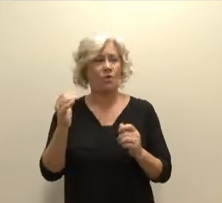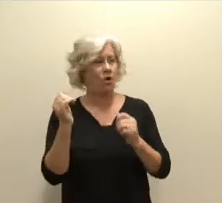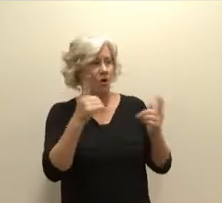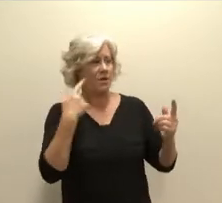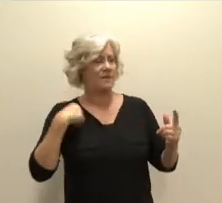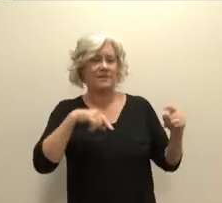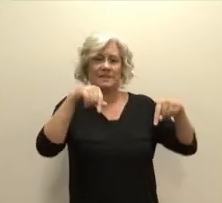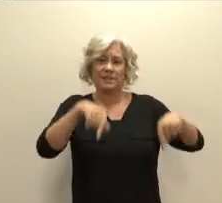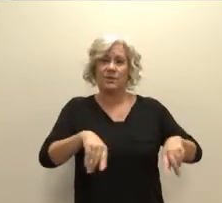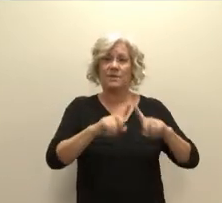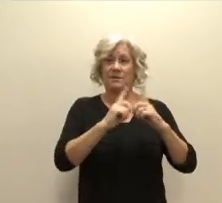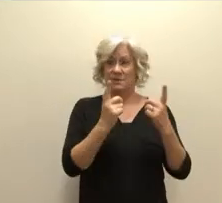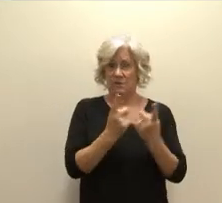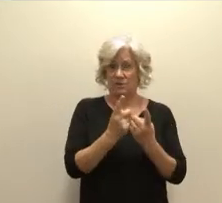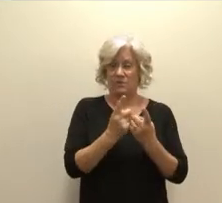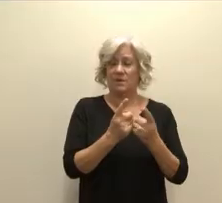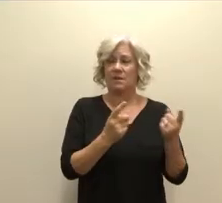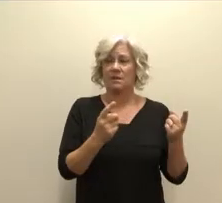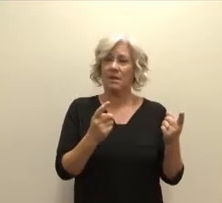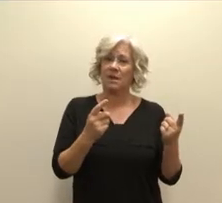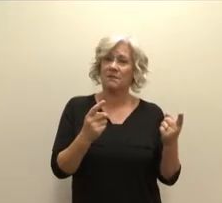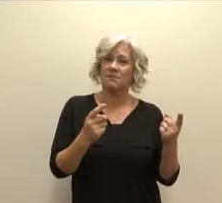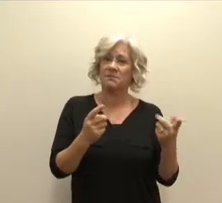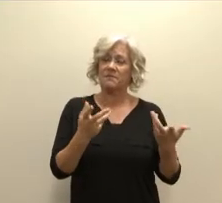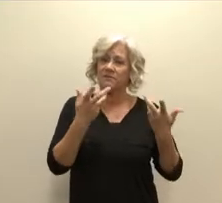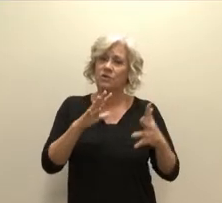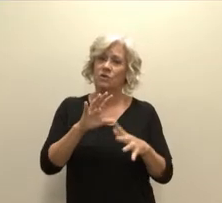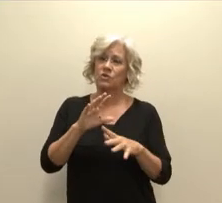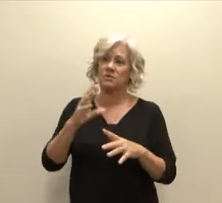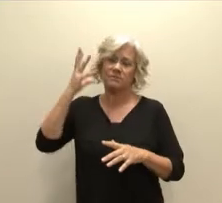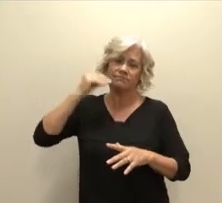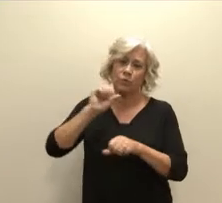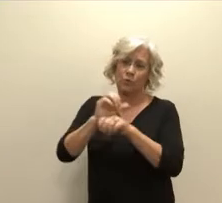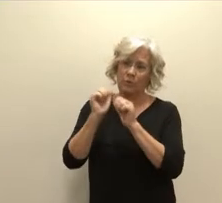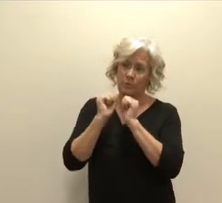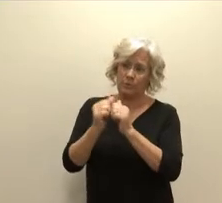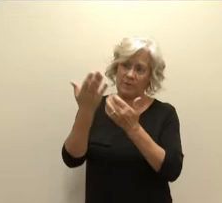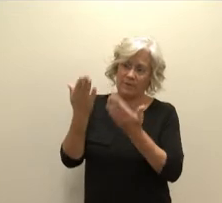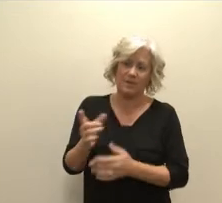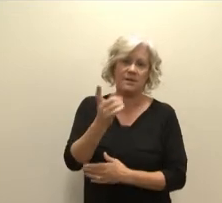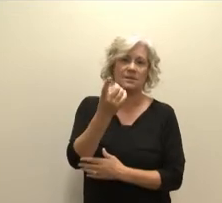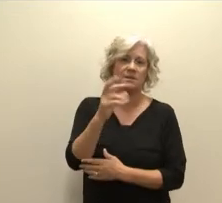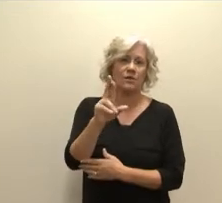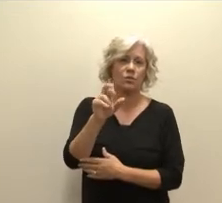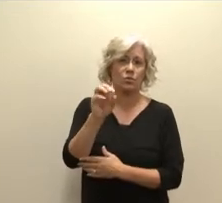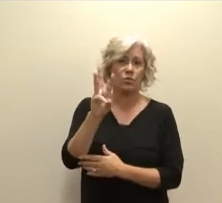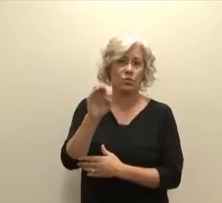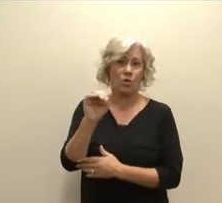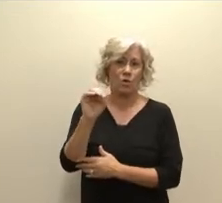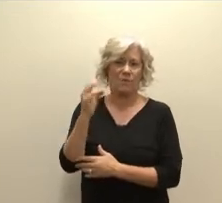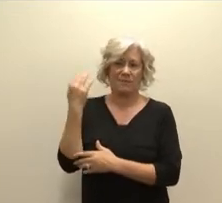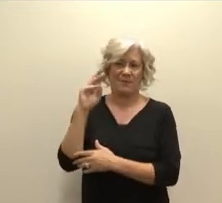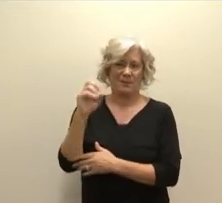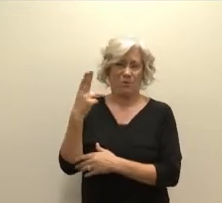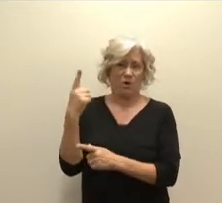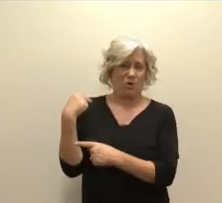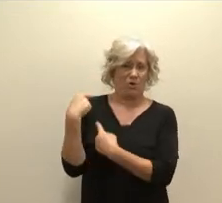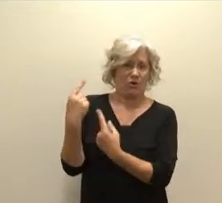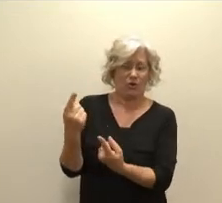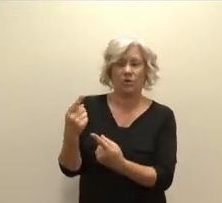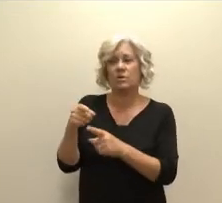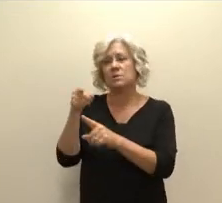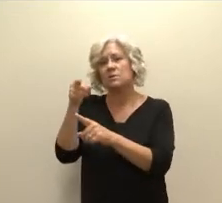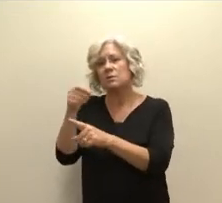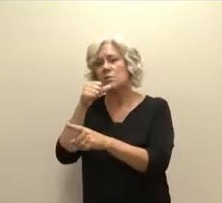in the district who have had truly the pleasure of working with Dr. Rowe over these past few months. She brings